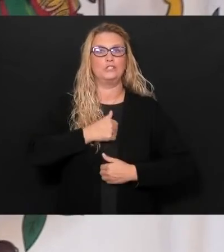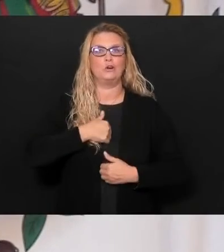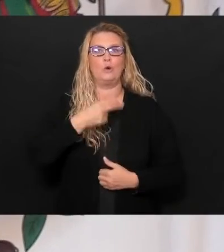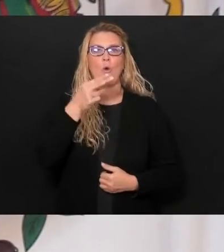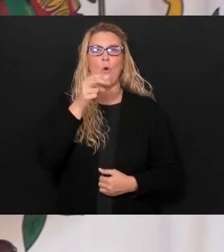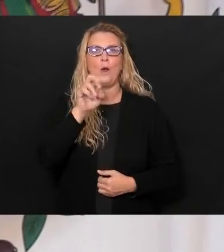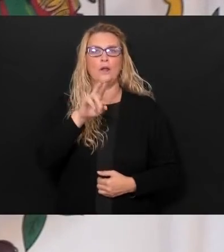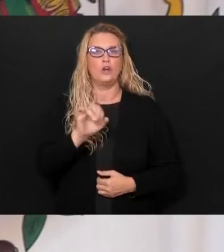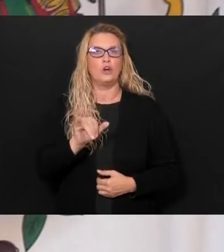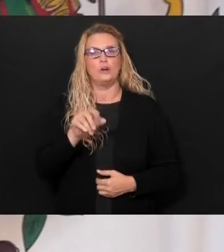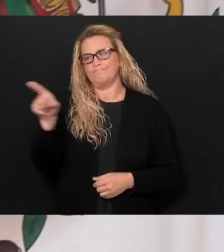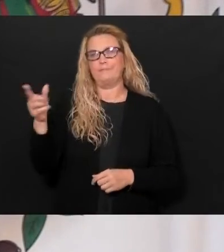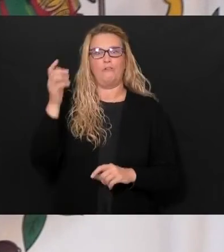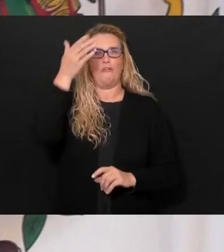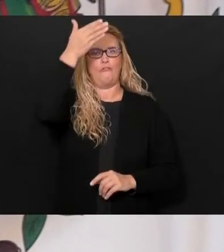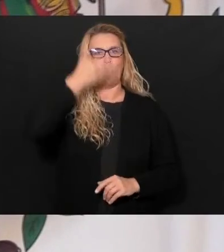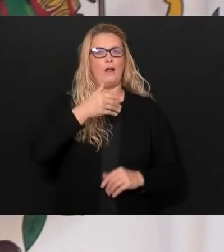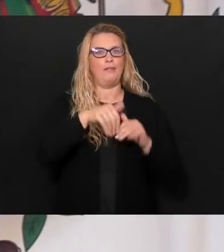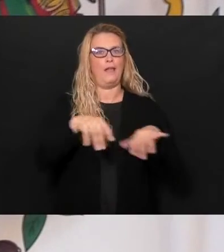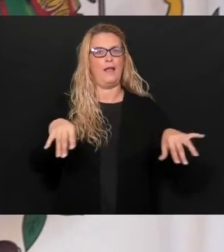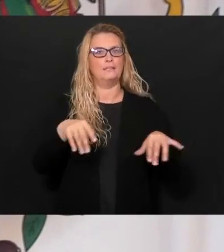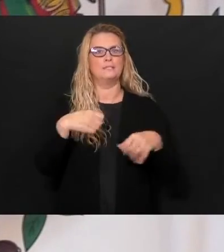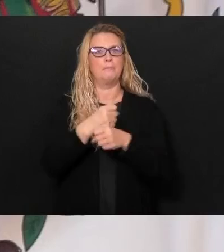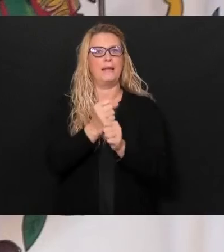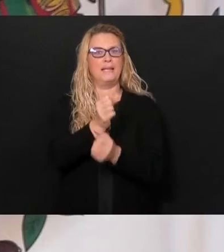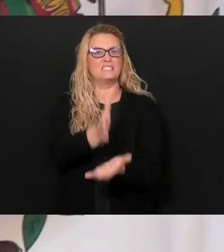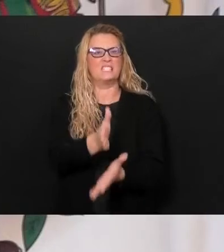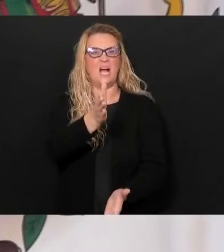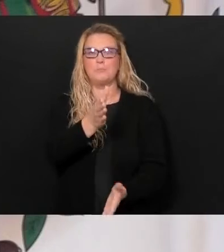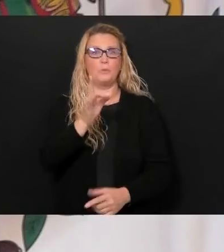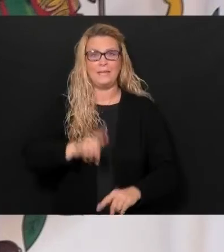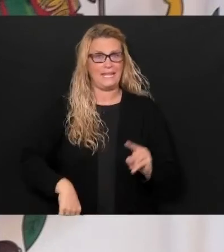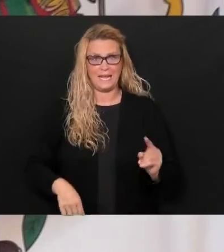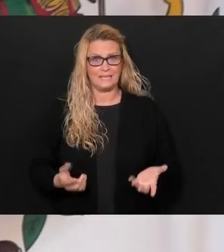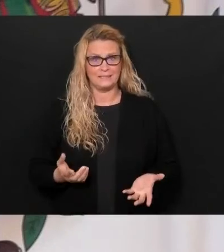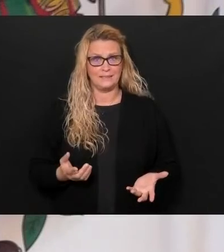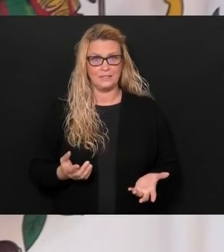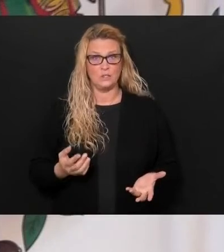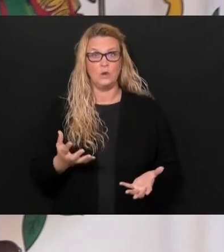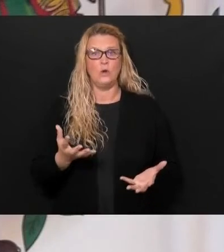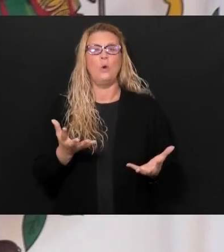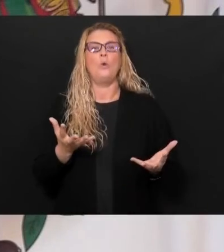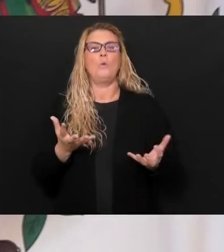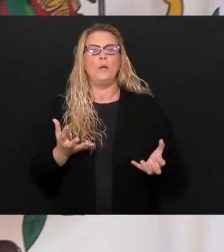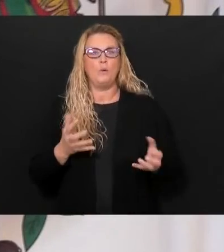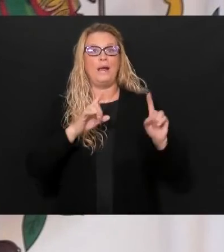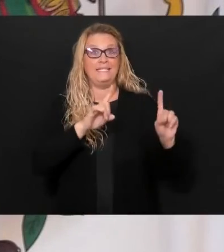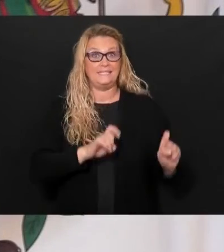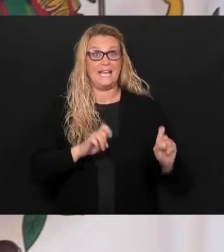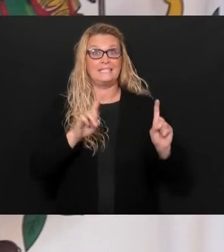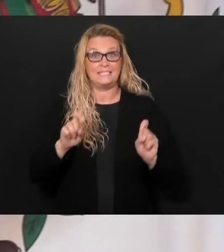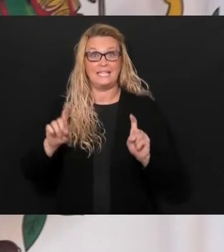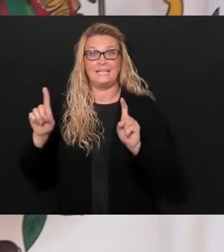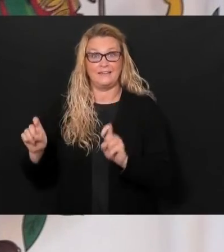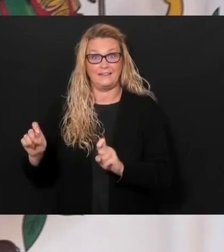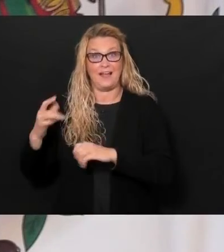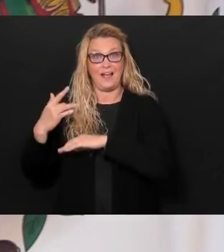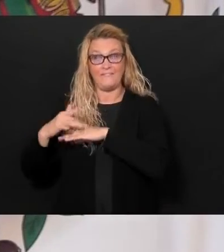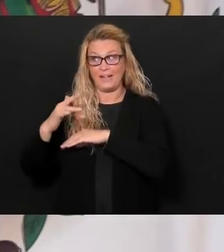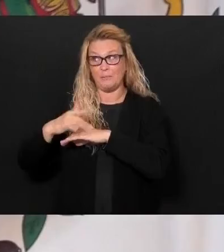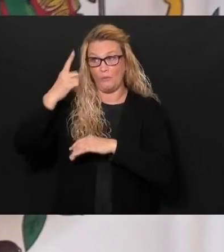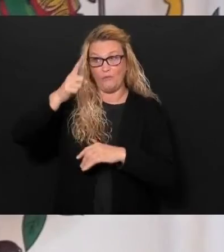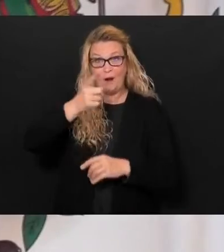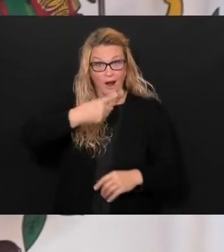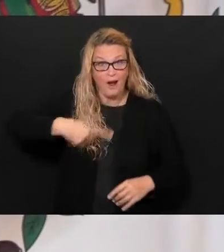this. We felt like that additional testing, significant additional testing,